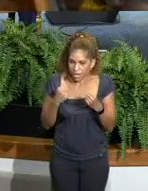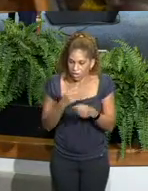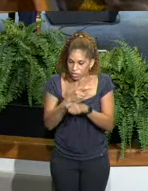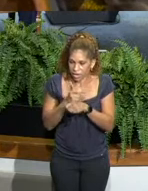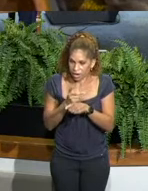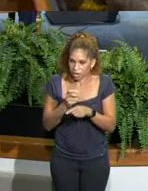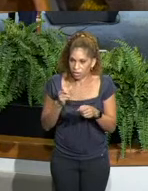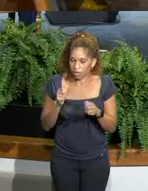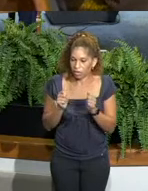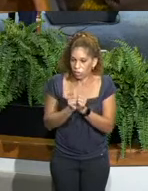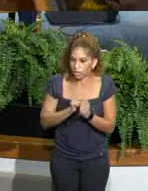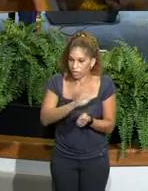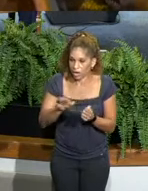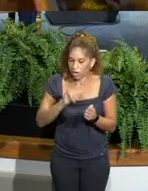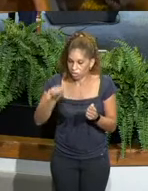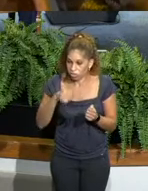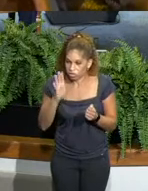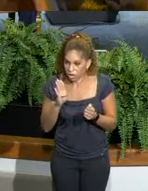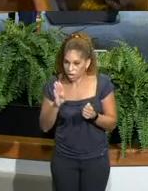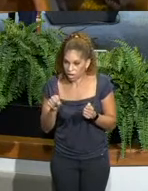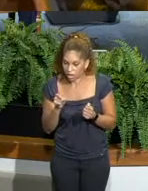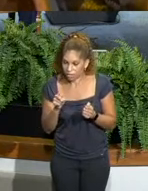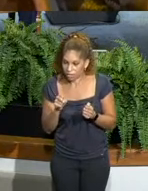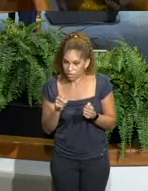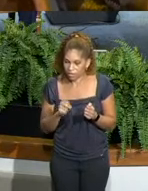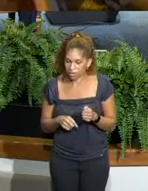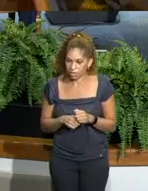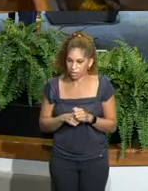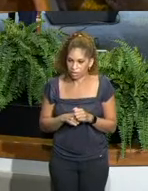The porch is full of misery.